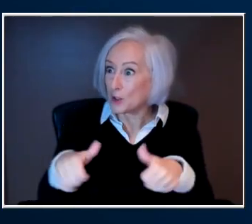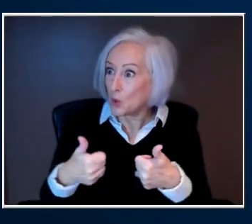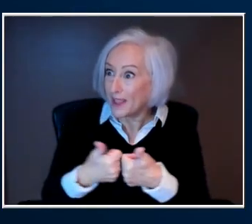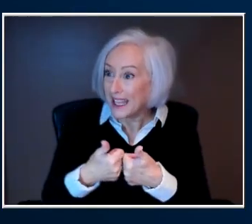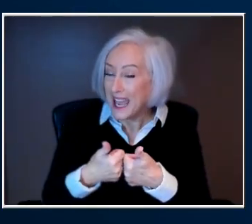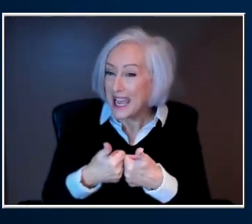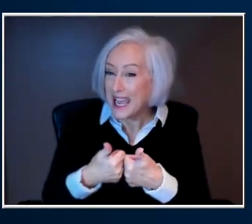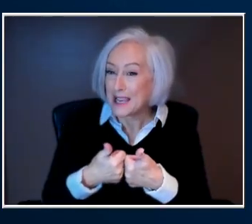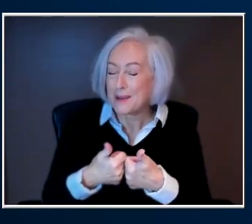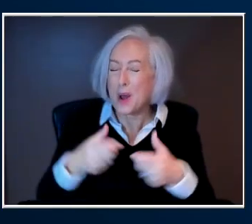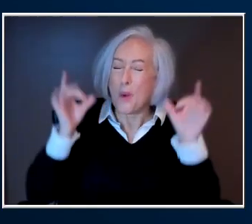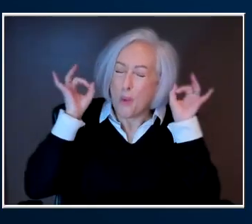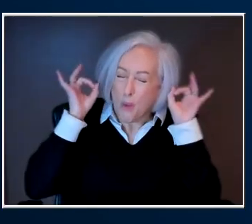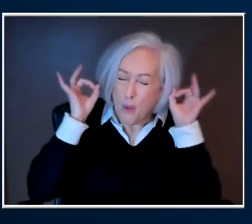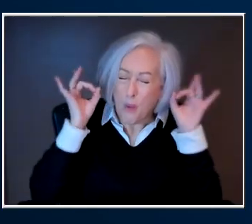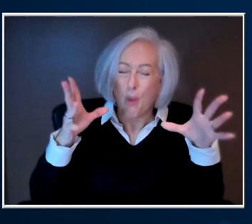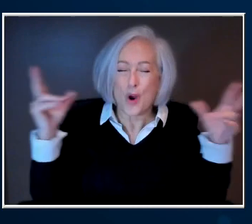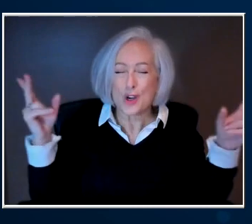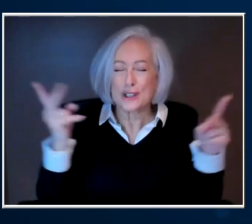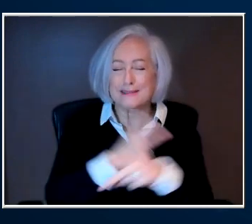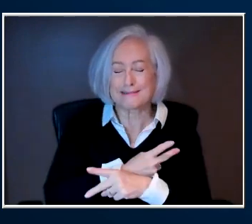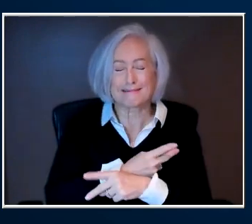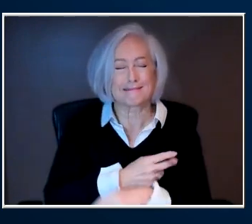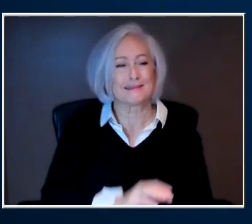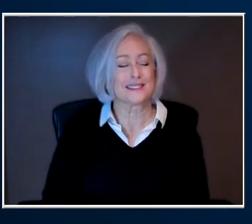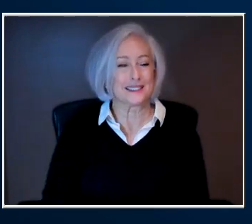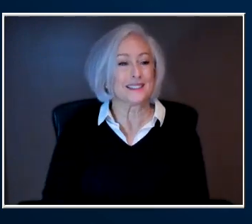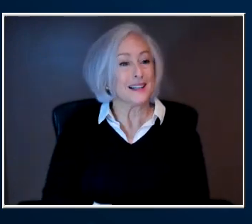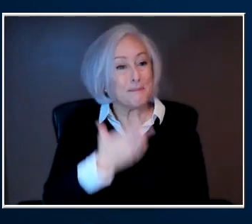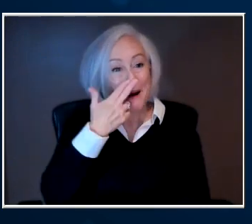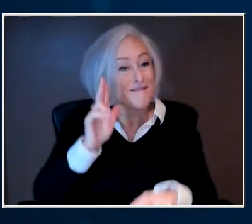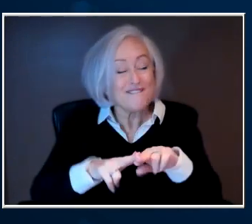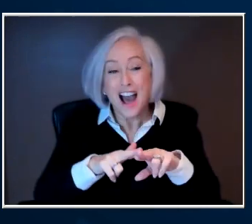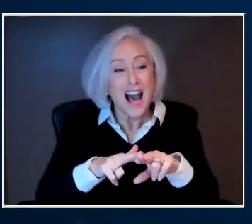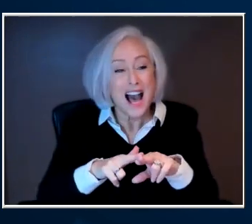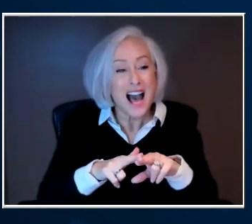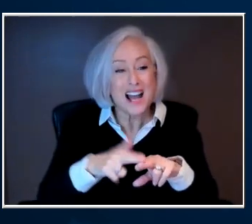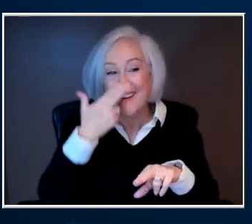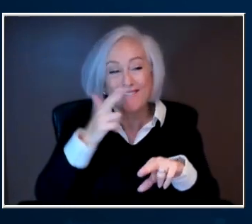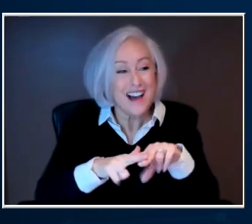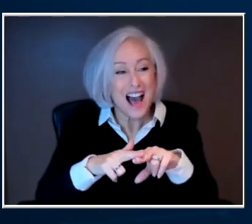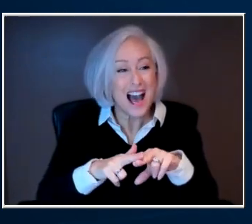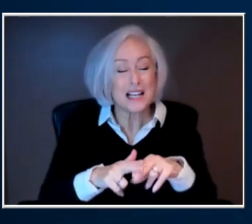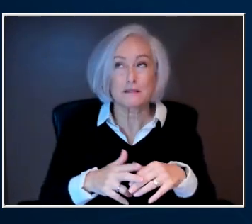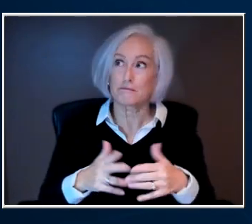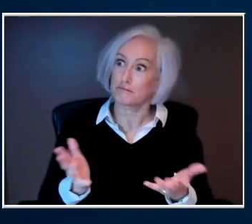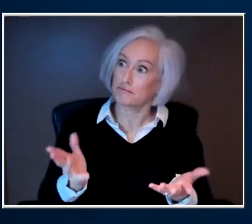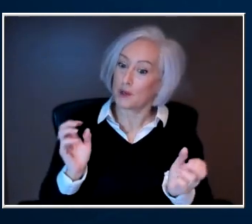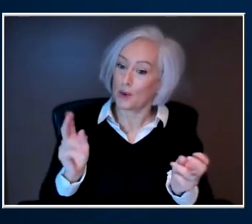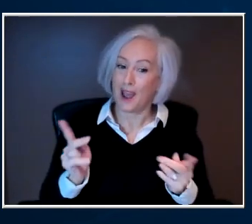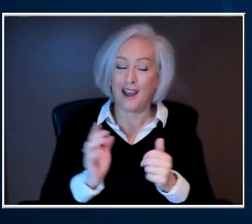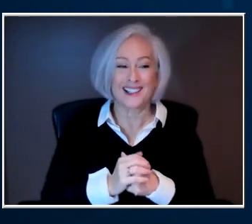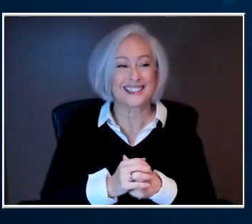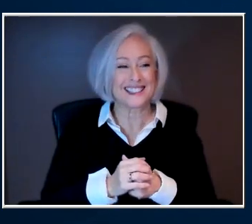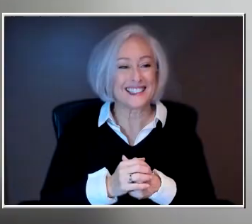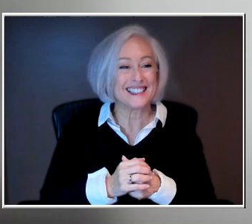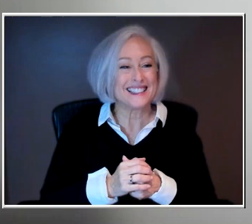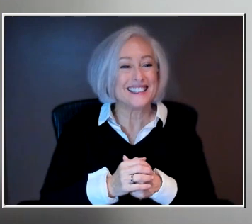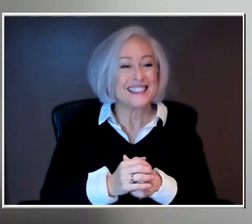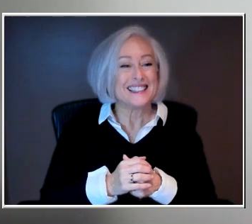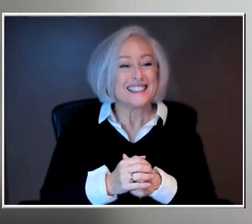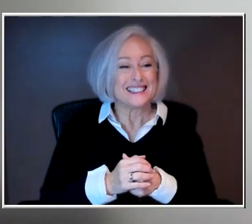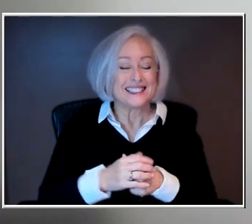the worst. Well, but it was fun. Was it? besides getting beat by the Colts, it was